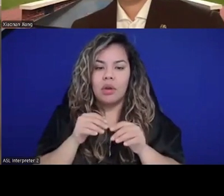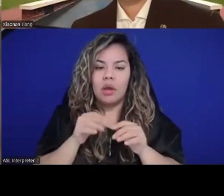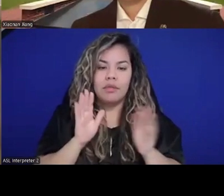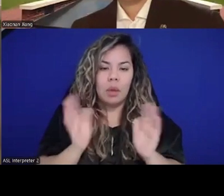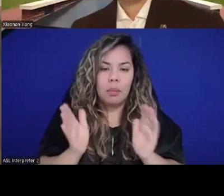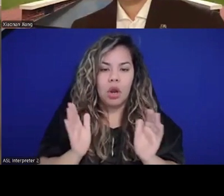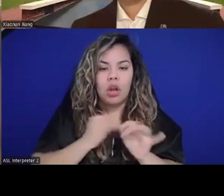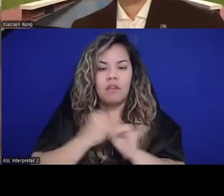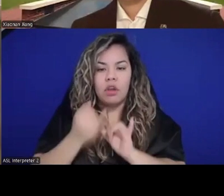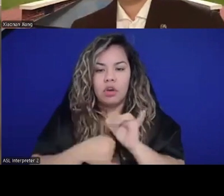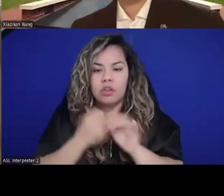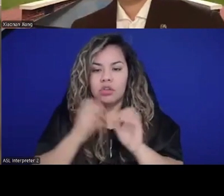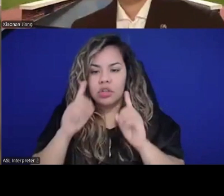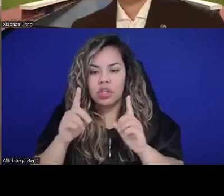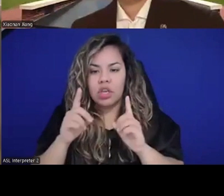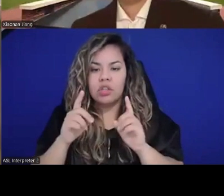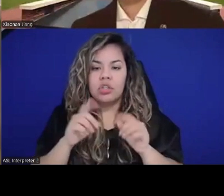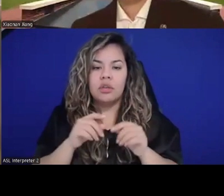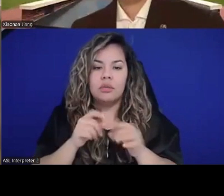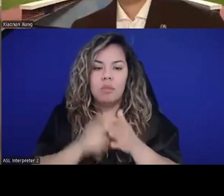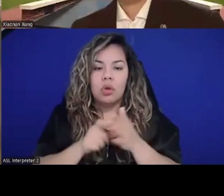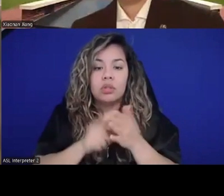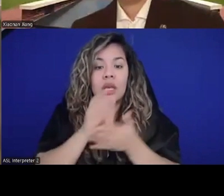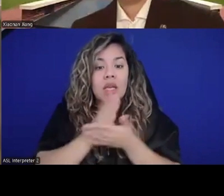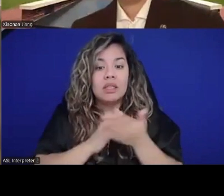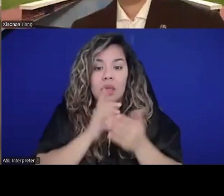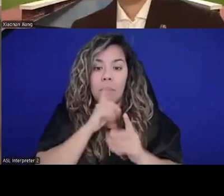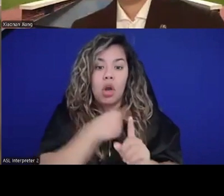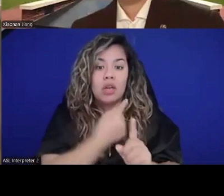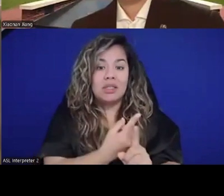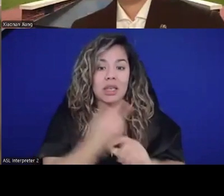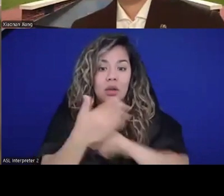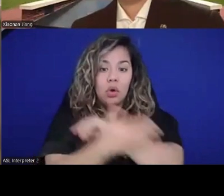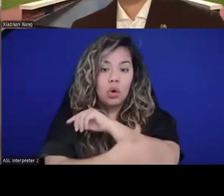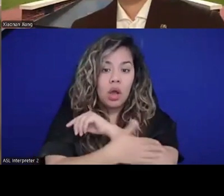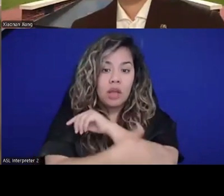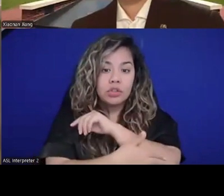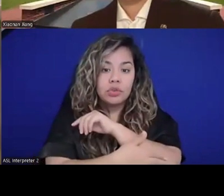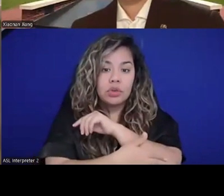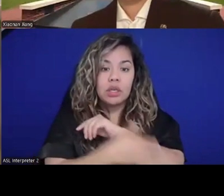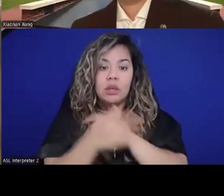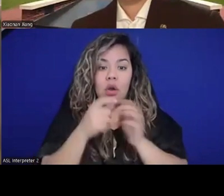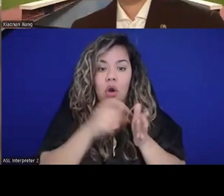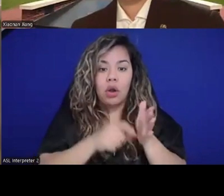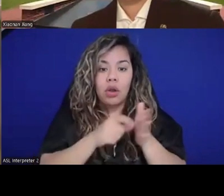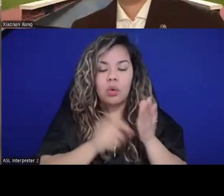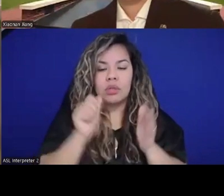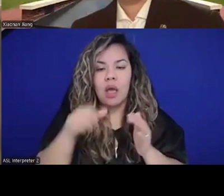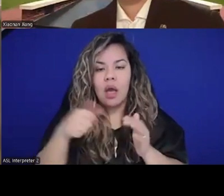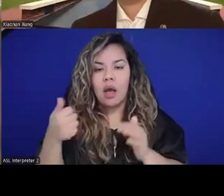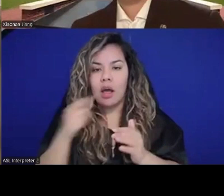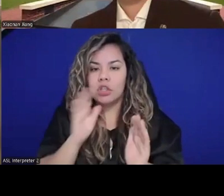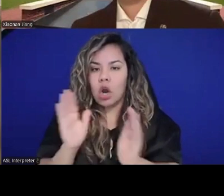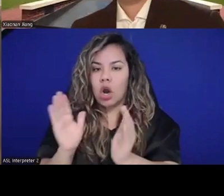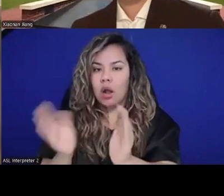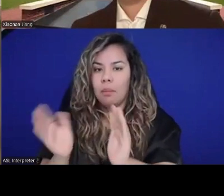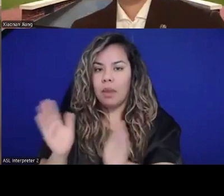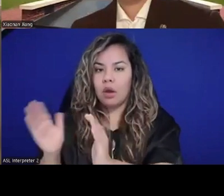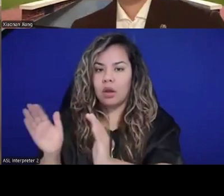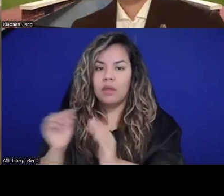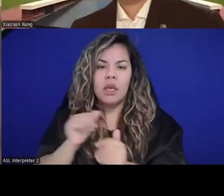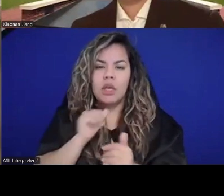articles that focus on one context. Others are comparative. So you don't necessarily have to be comparing